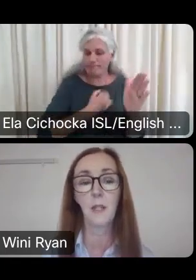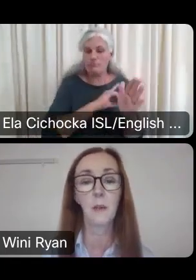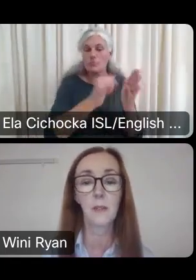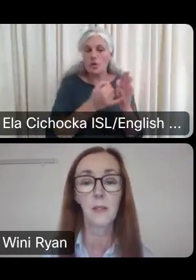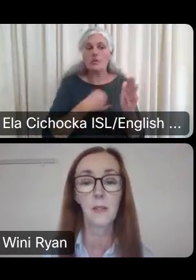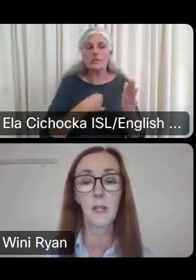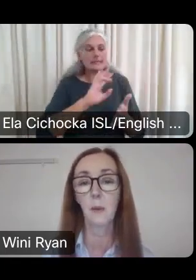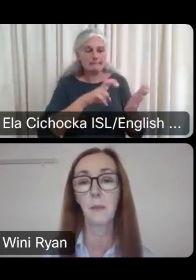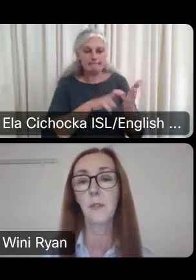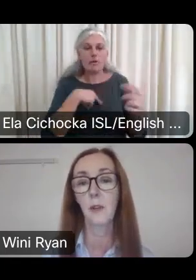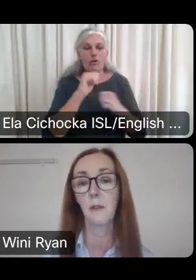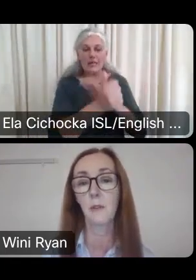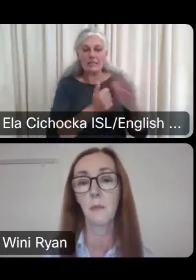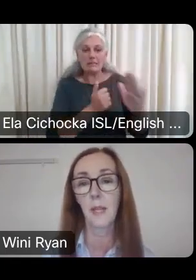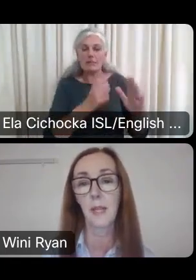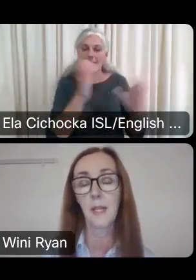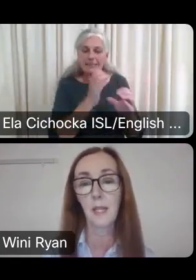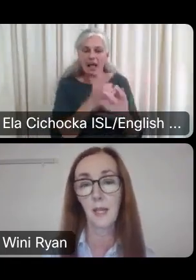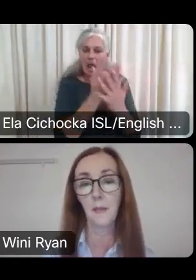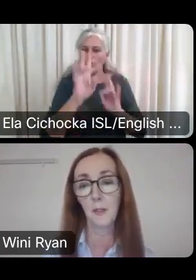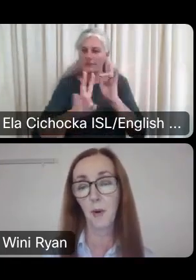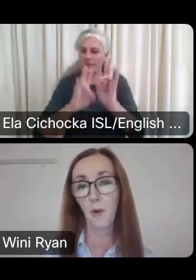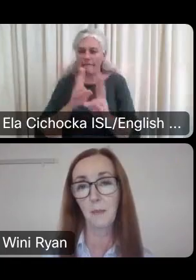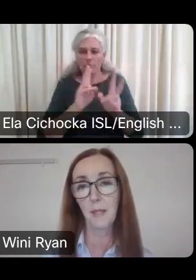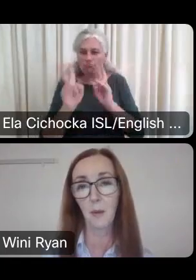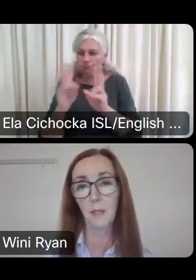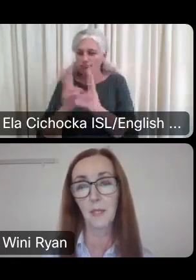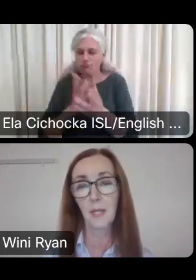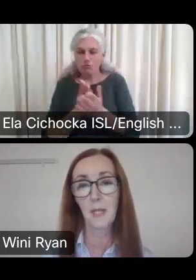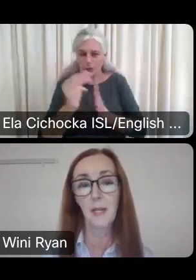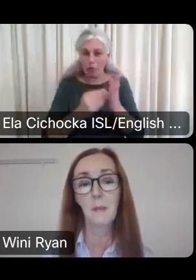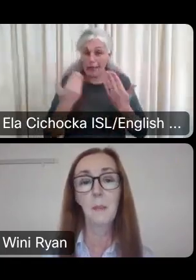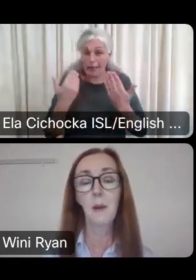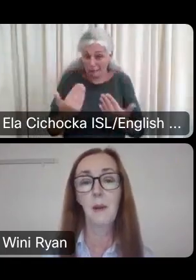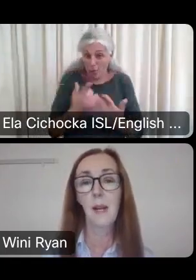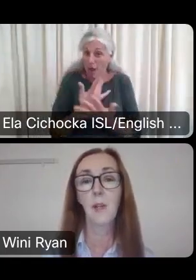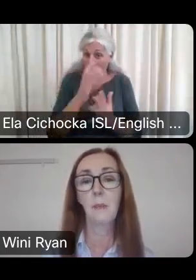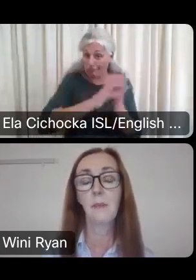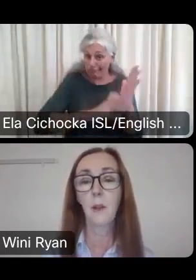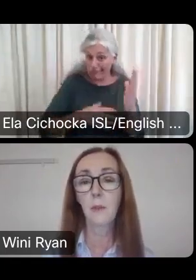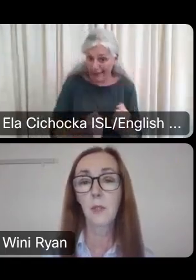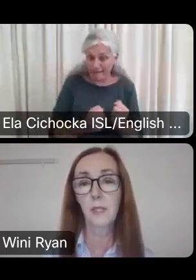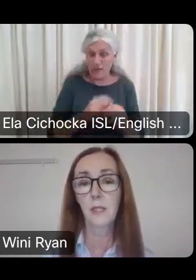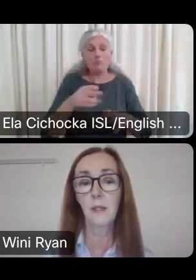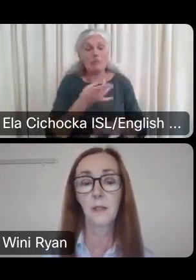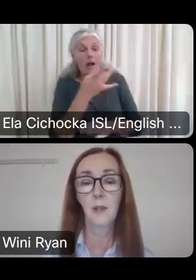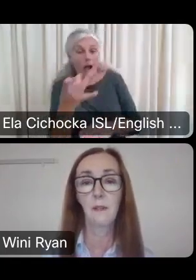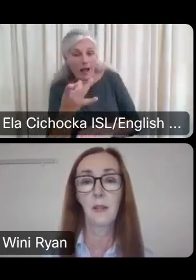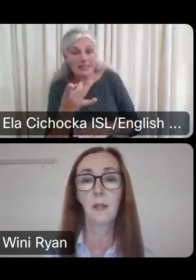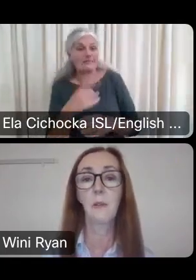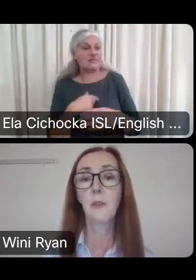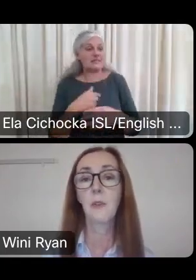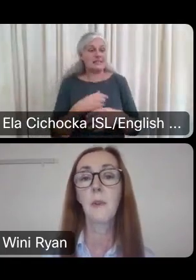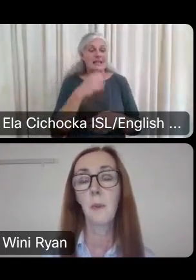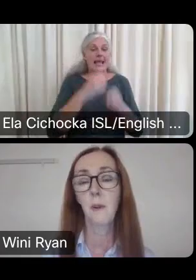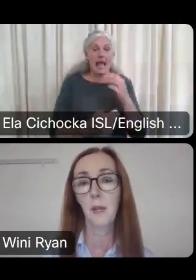care. And you can see there are a number of surveys running in this programme at the moment. People are asked a number of closed questions in the survey, and